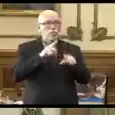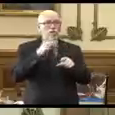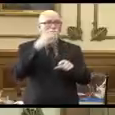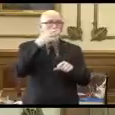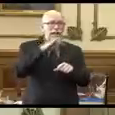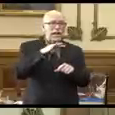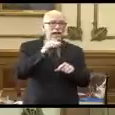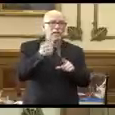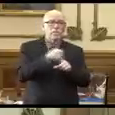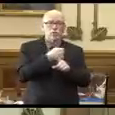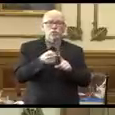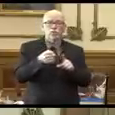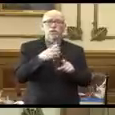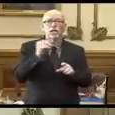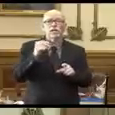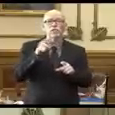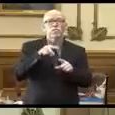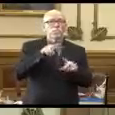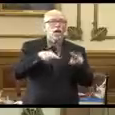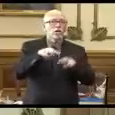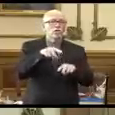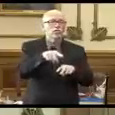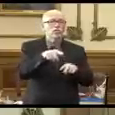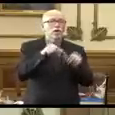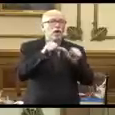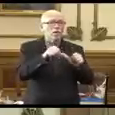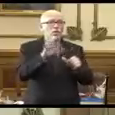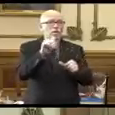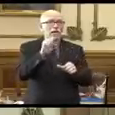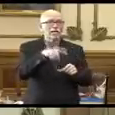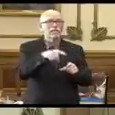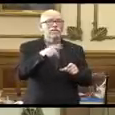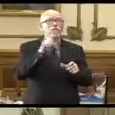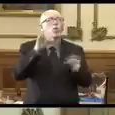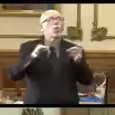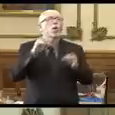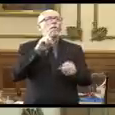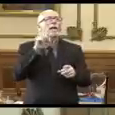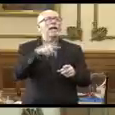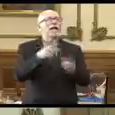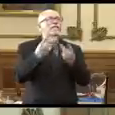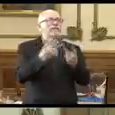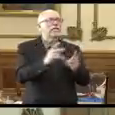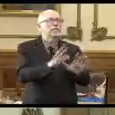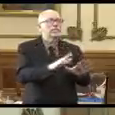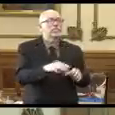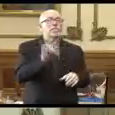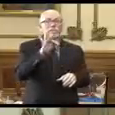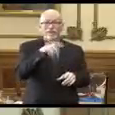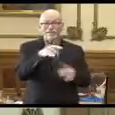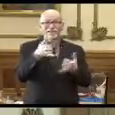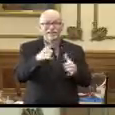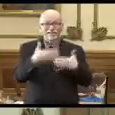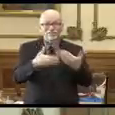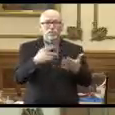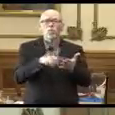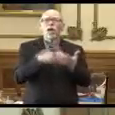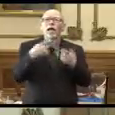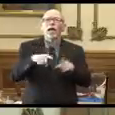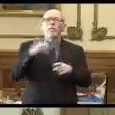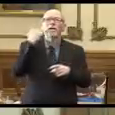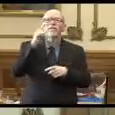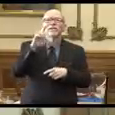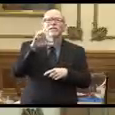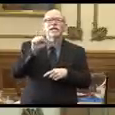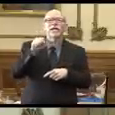and abuse and to monitor ongoing cases of court-mandated visits? If so, what happens when DCS